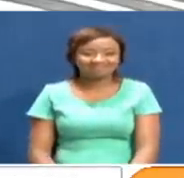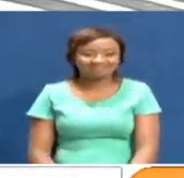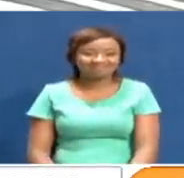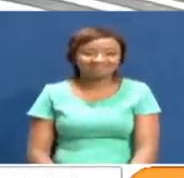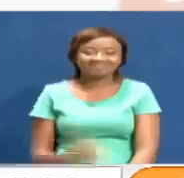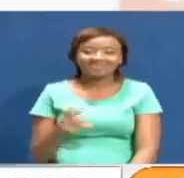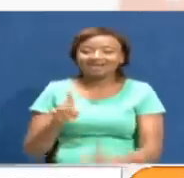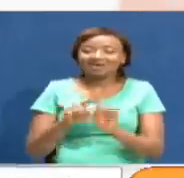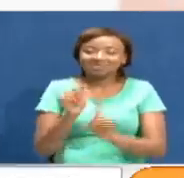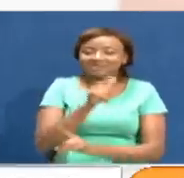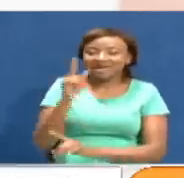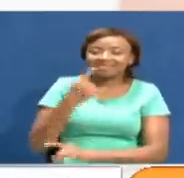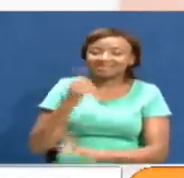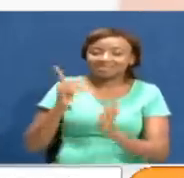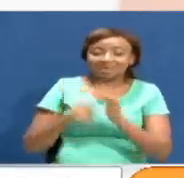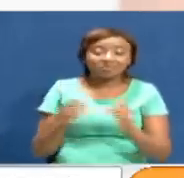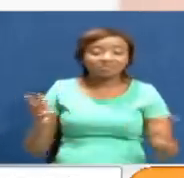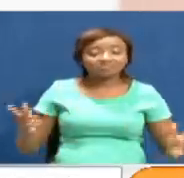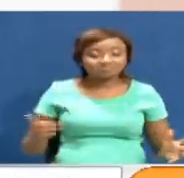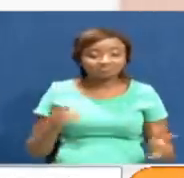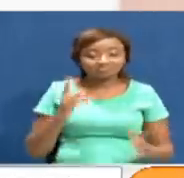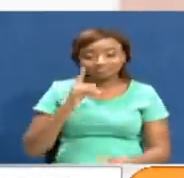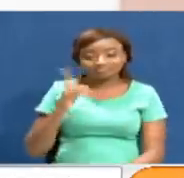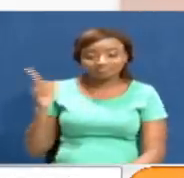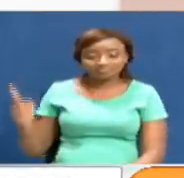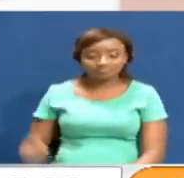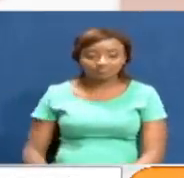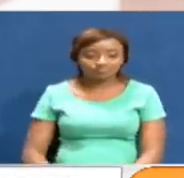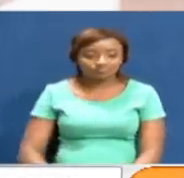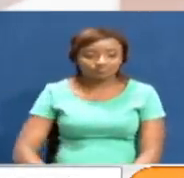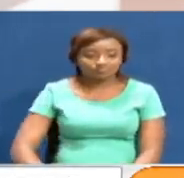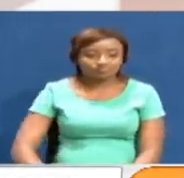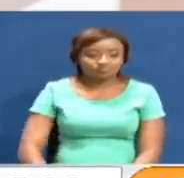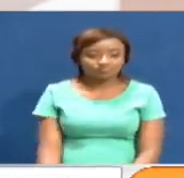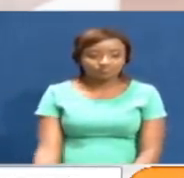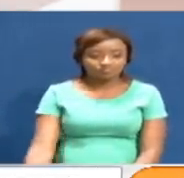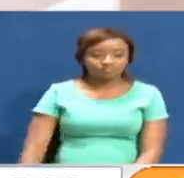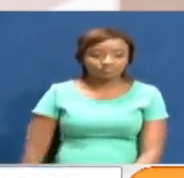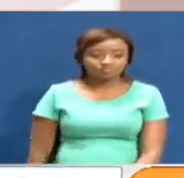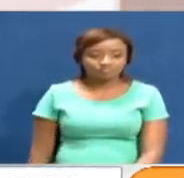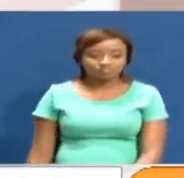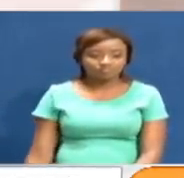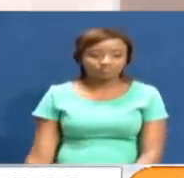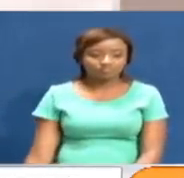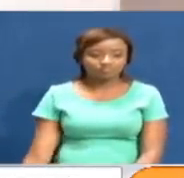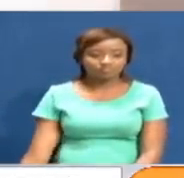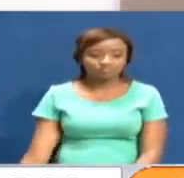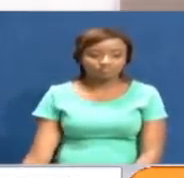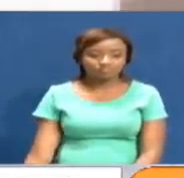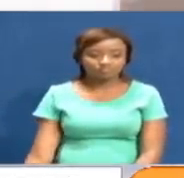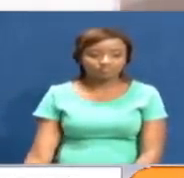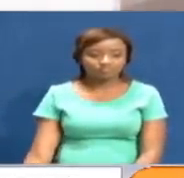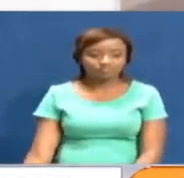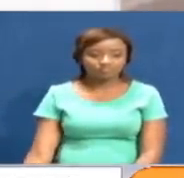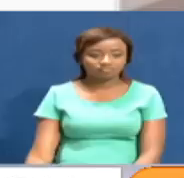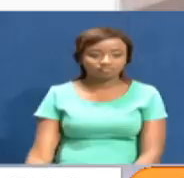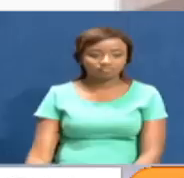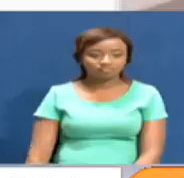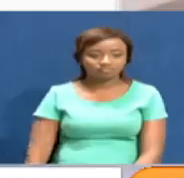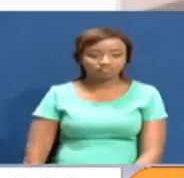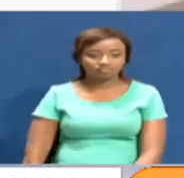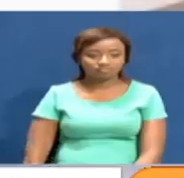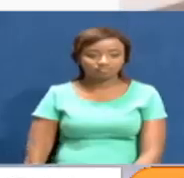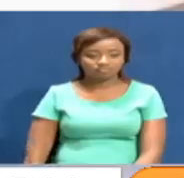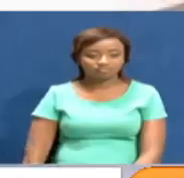Peshi E says, where does the general see the county government in the next 5 years under his leadership? Will